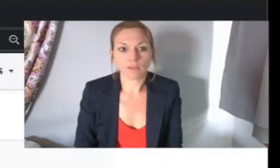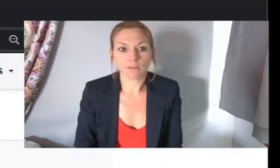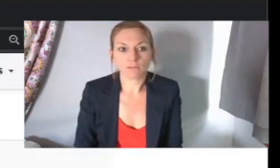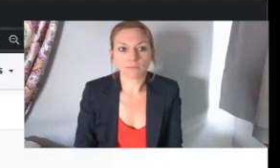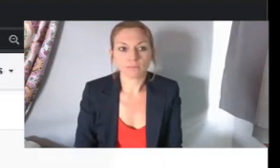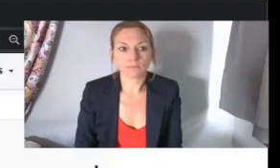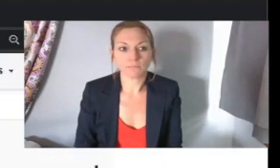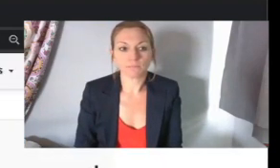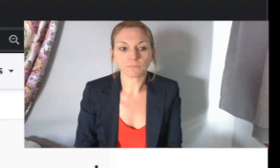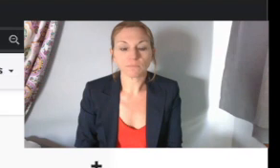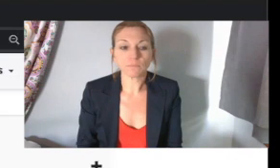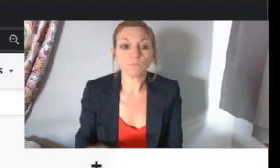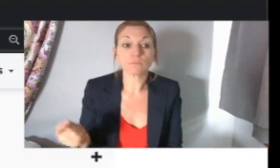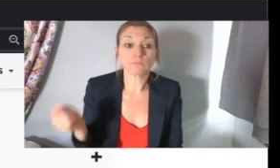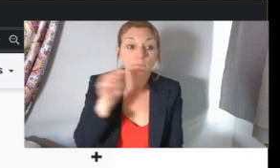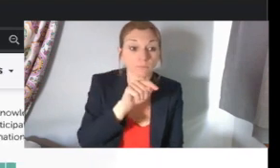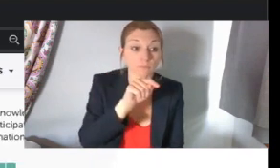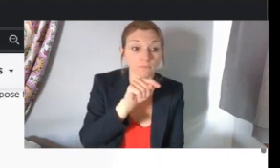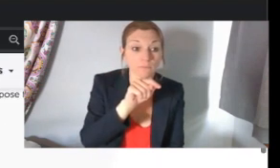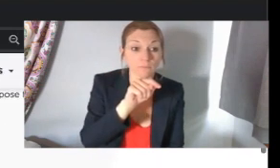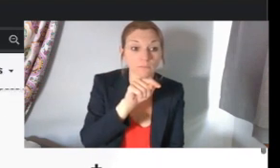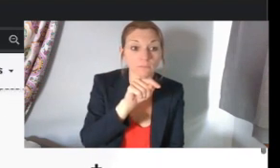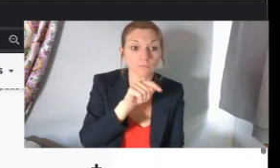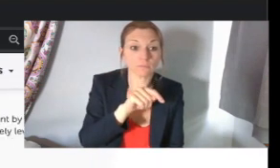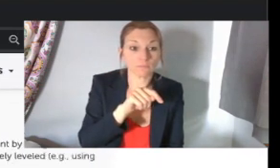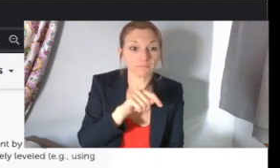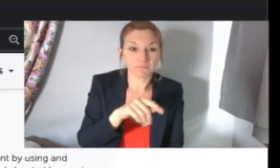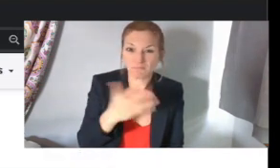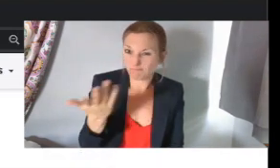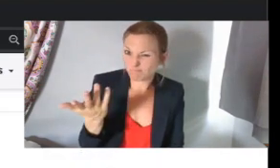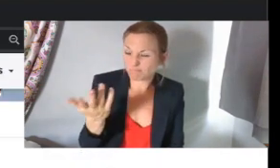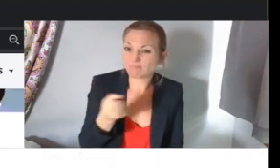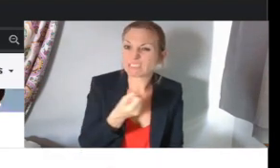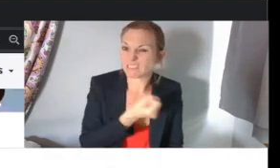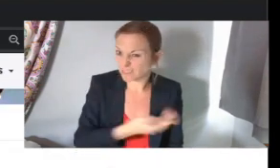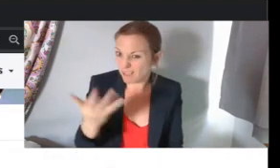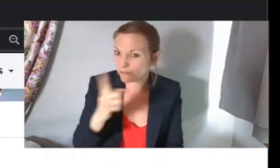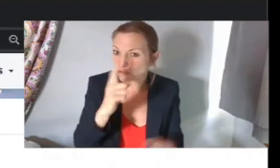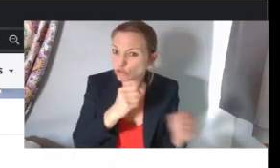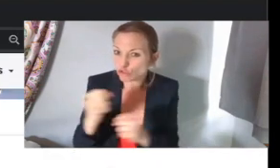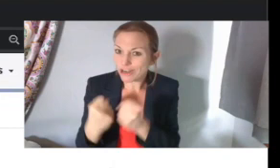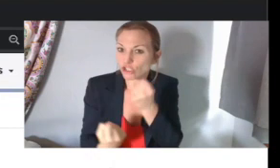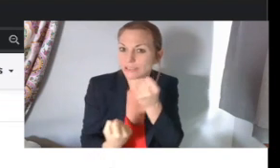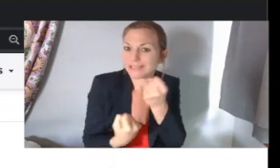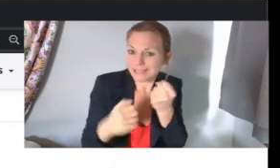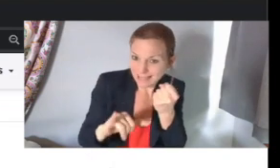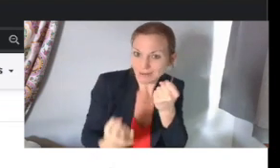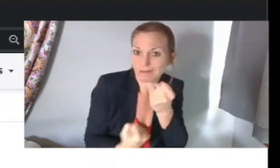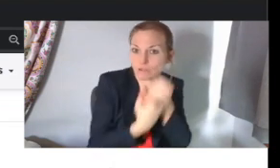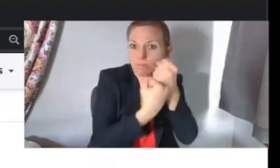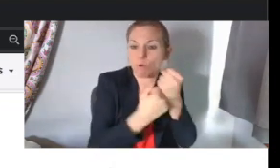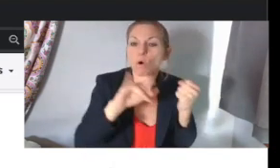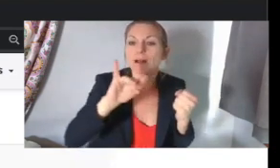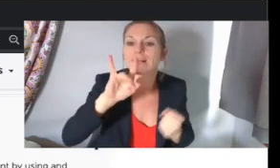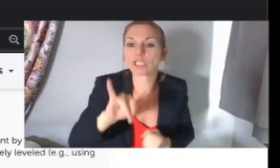So here you can see that there is a number of strategies that are supporting the literacy 4-6 network or literacy 4-6